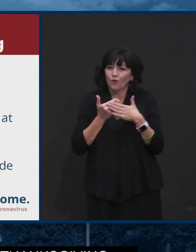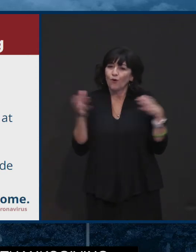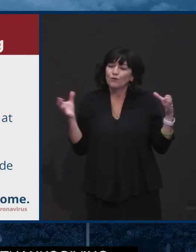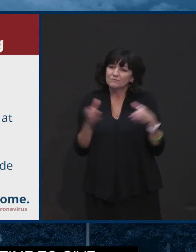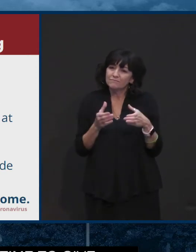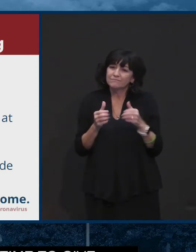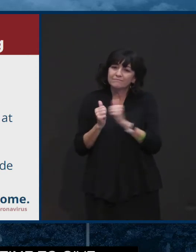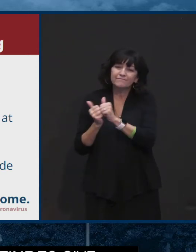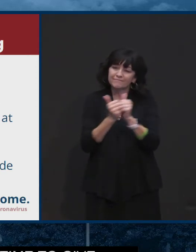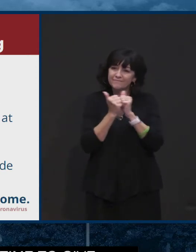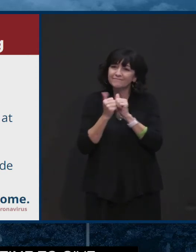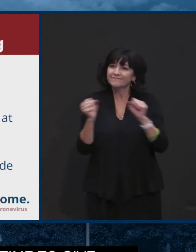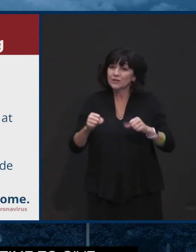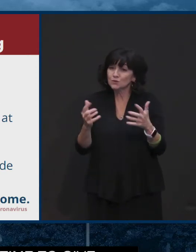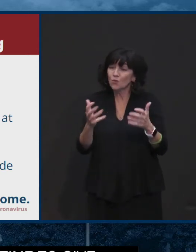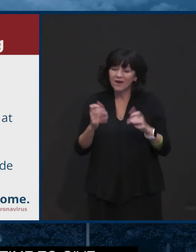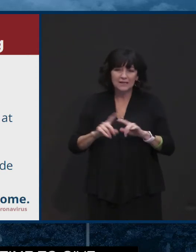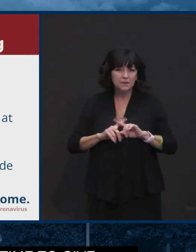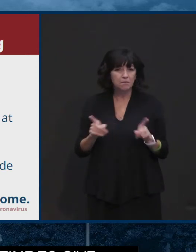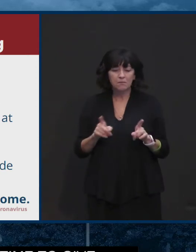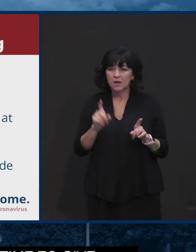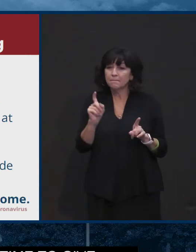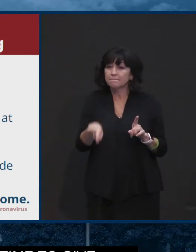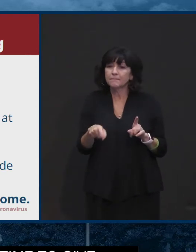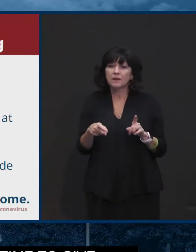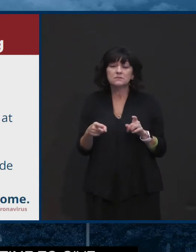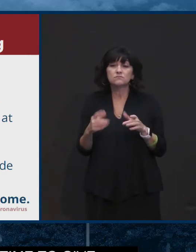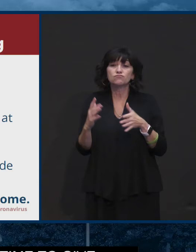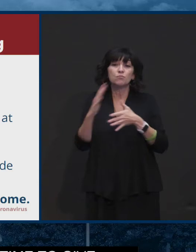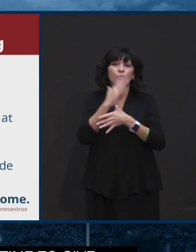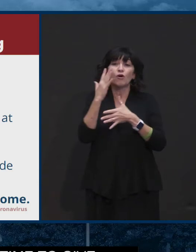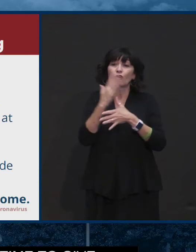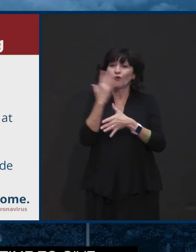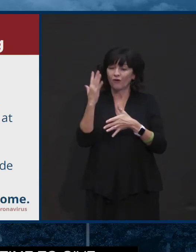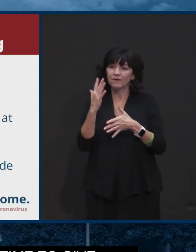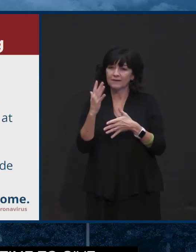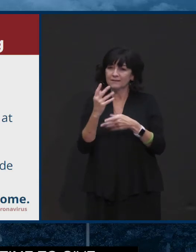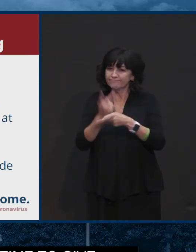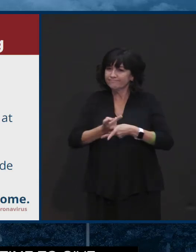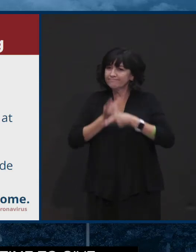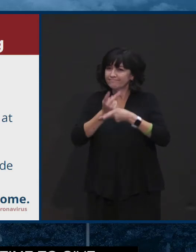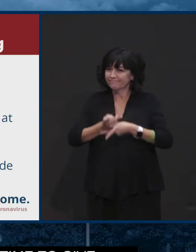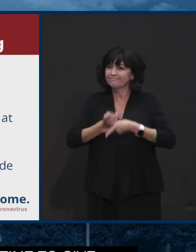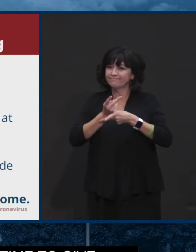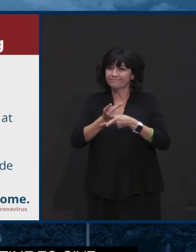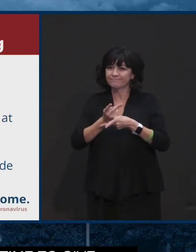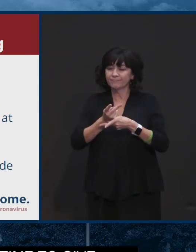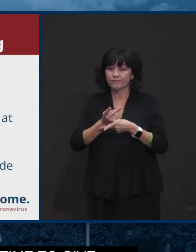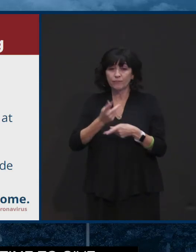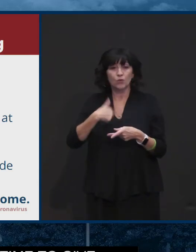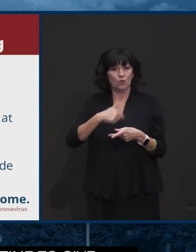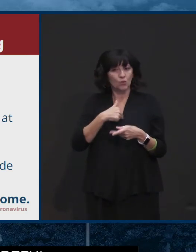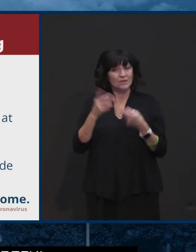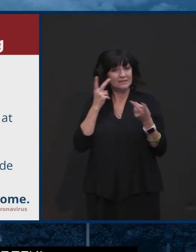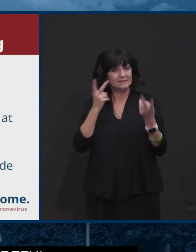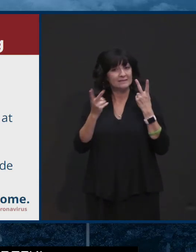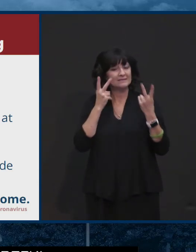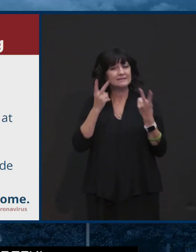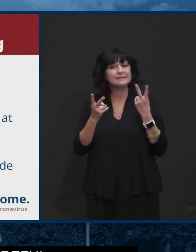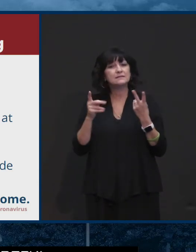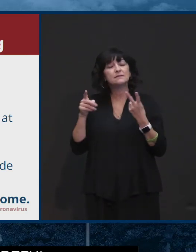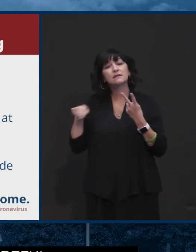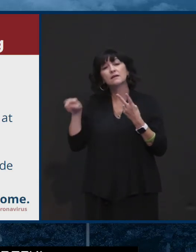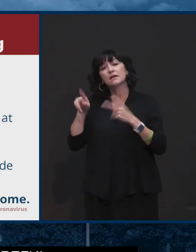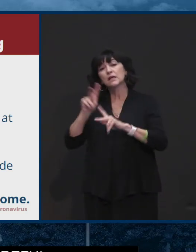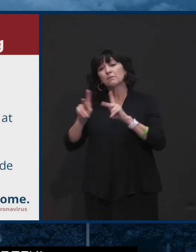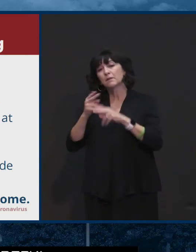I mean, one of the things that probably the most important thing that we're hearing from the contact tracers, that those are the folks that interview folks that